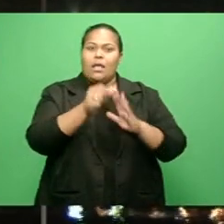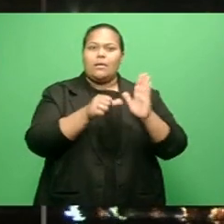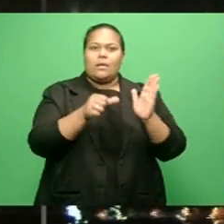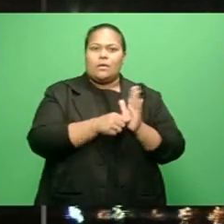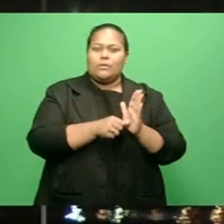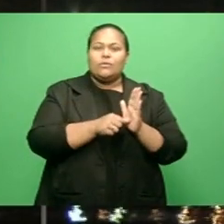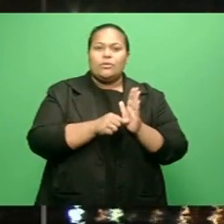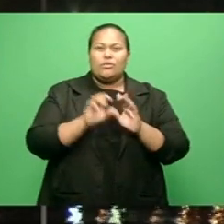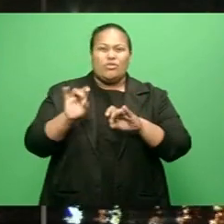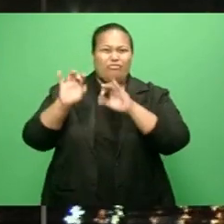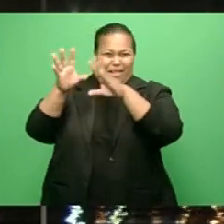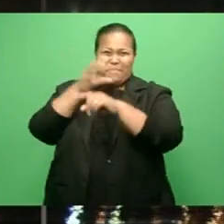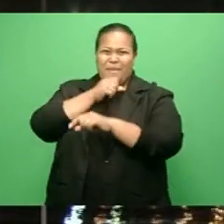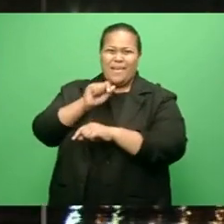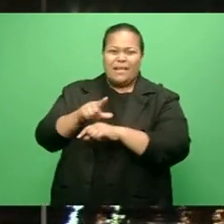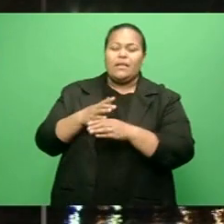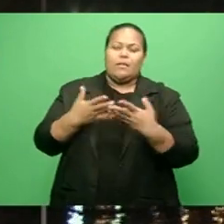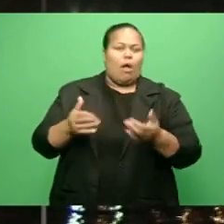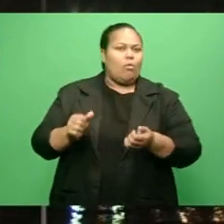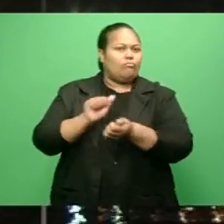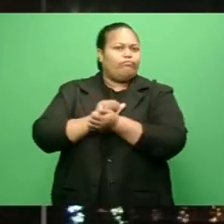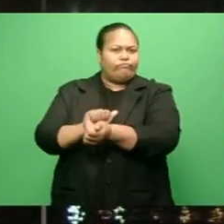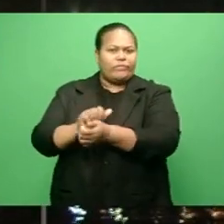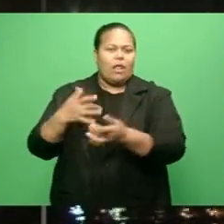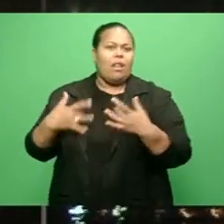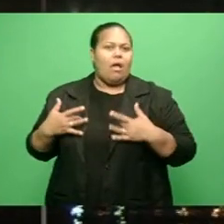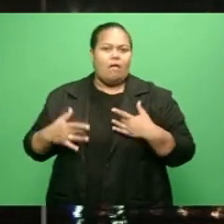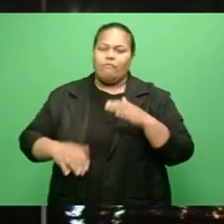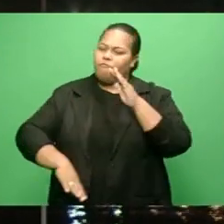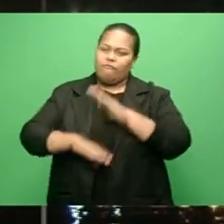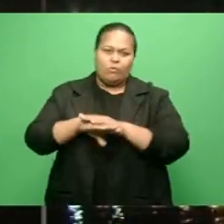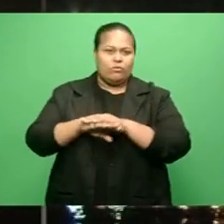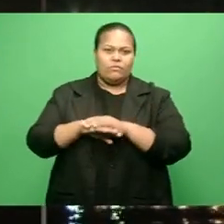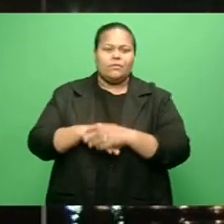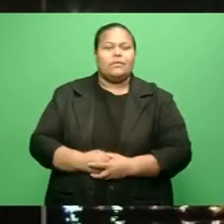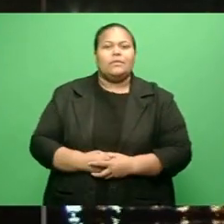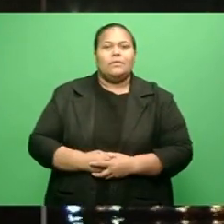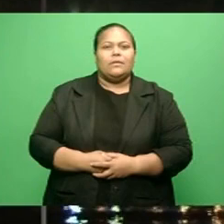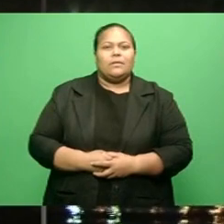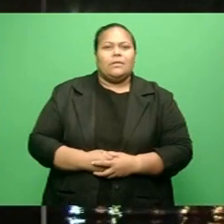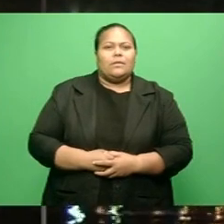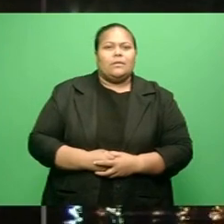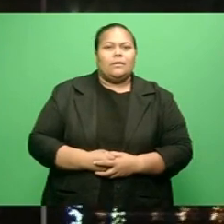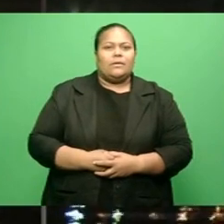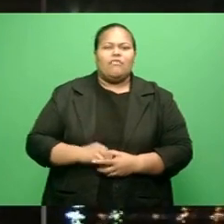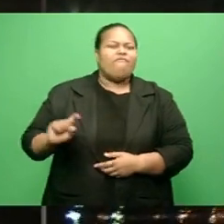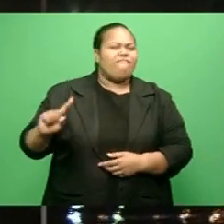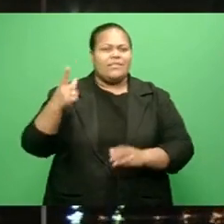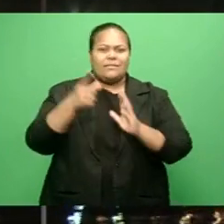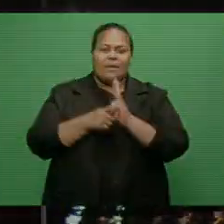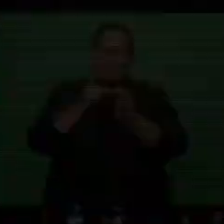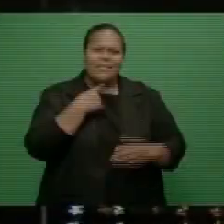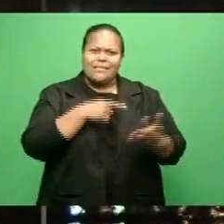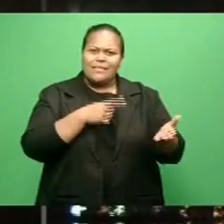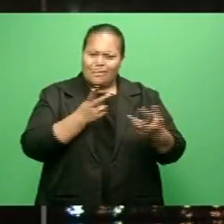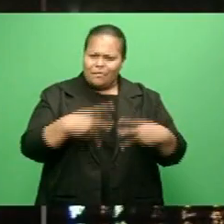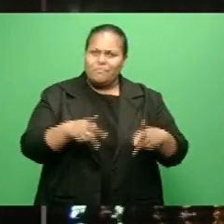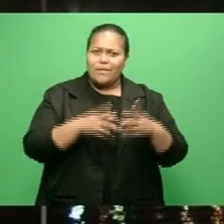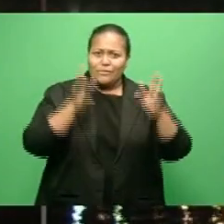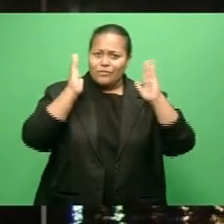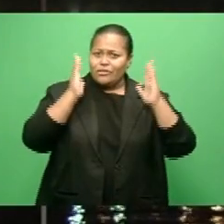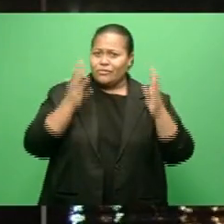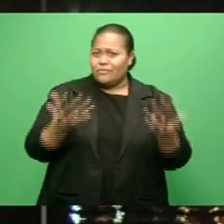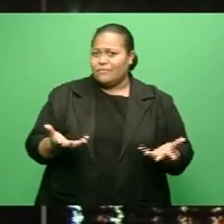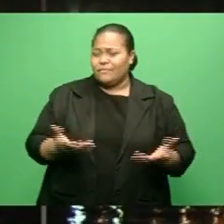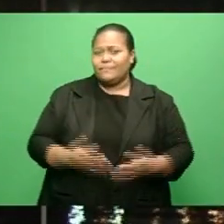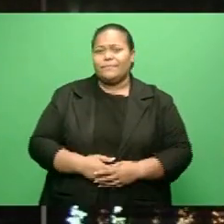Australian Brenton Tarrant has been jailed for life without parole. The first time this maximum penalty has ever been used in New Zealand. And Whitney joins